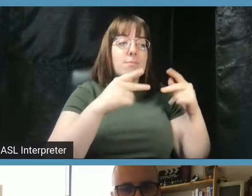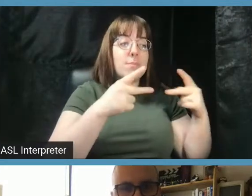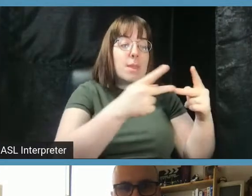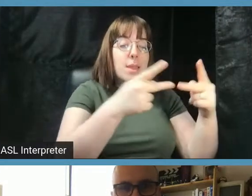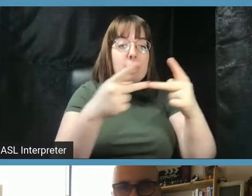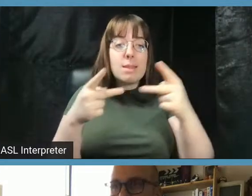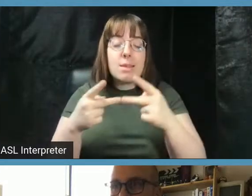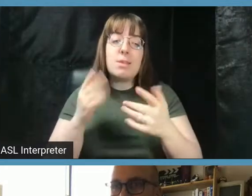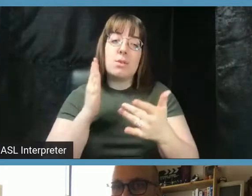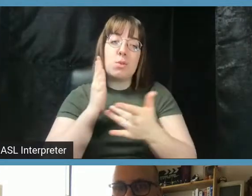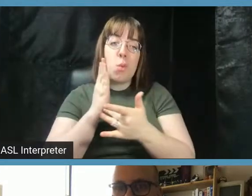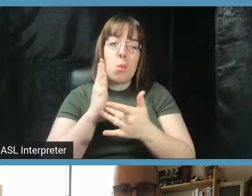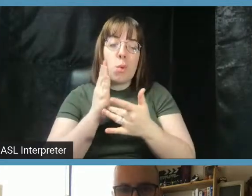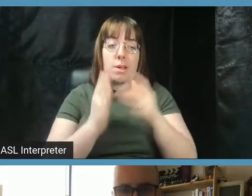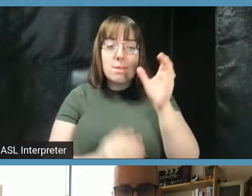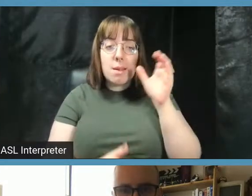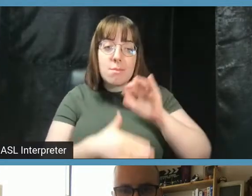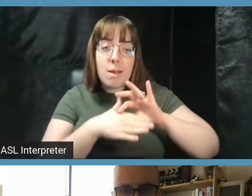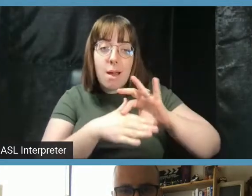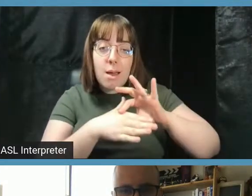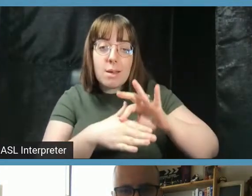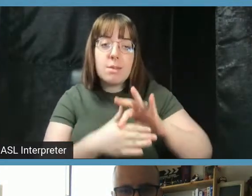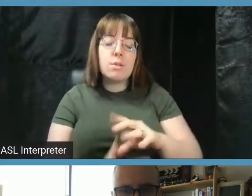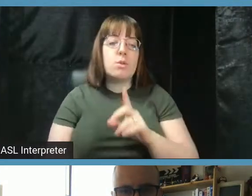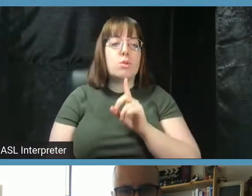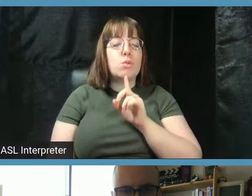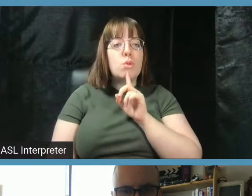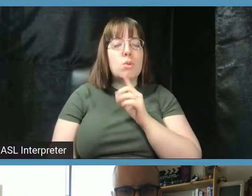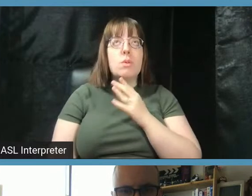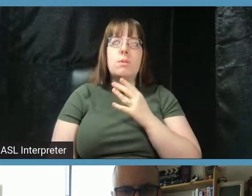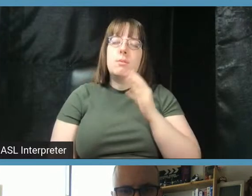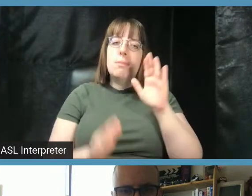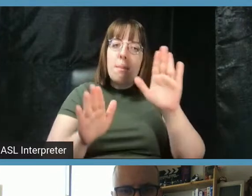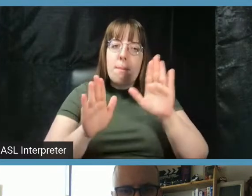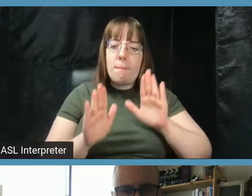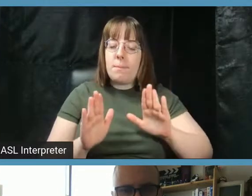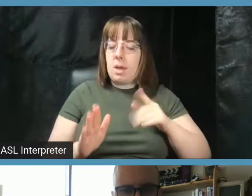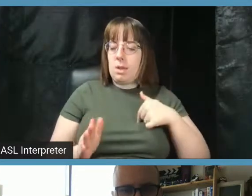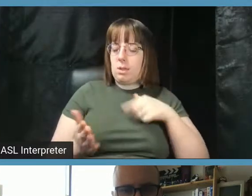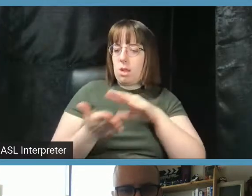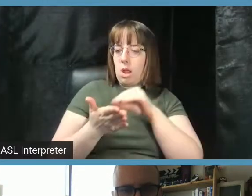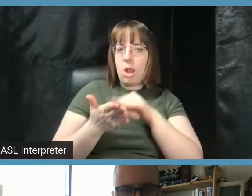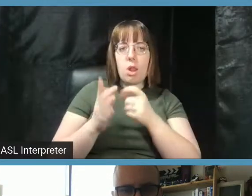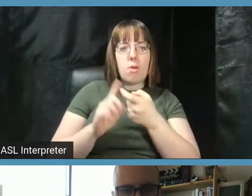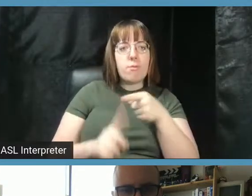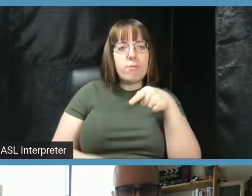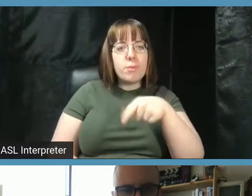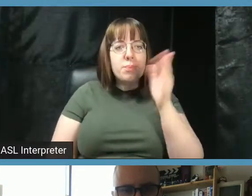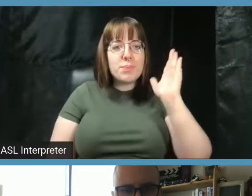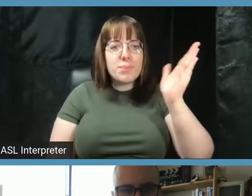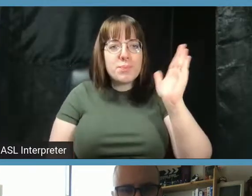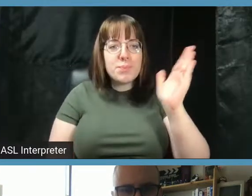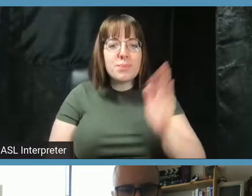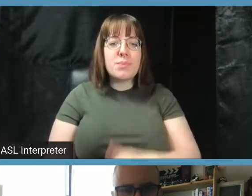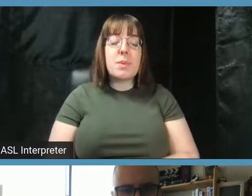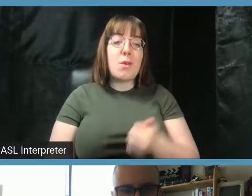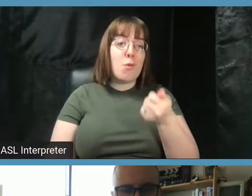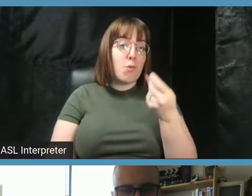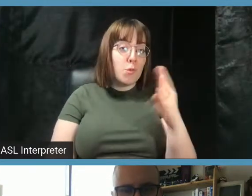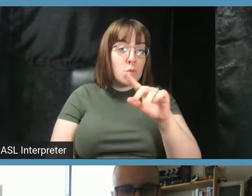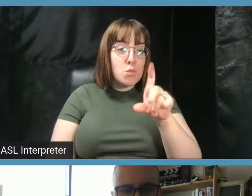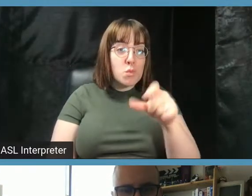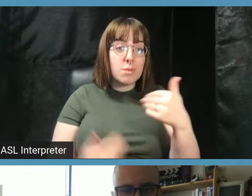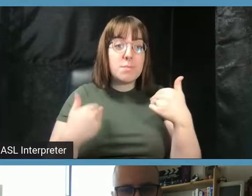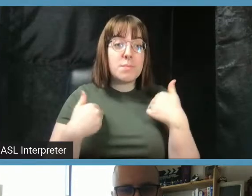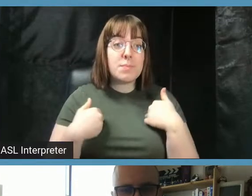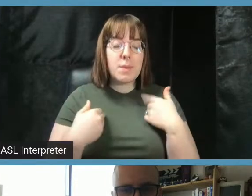website content and lots of really great practical takeaways, I think, for our attendees today. So we do have a few questions that